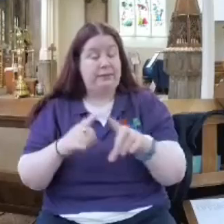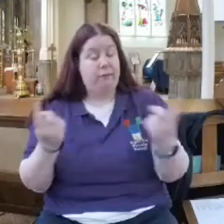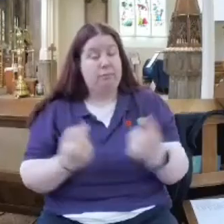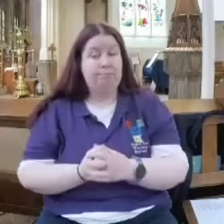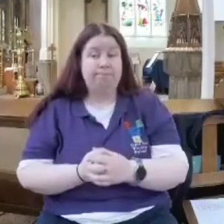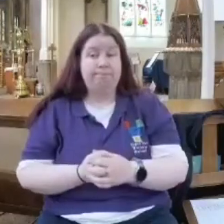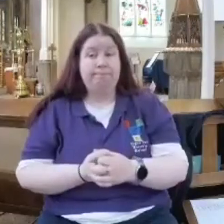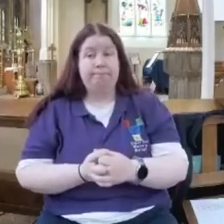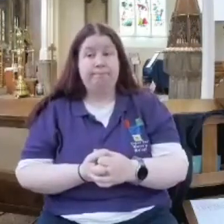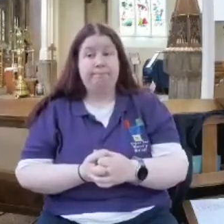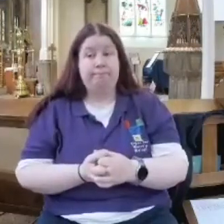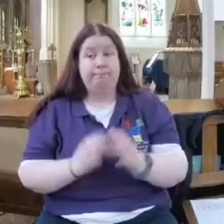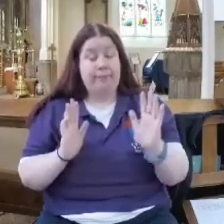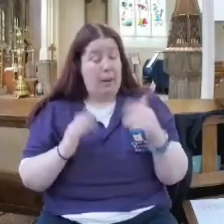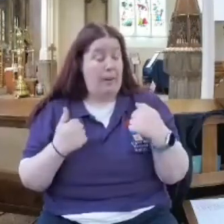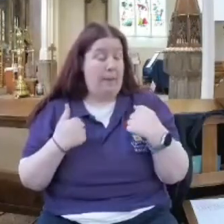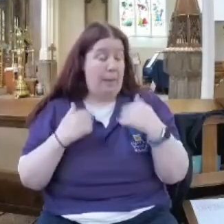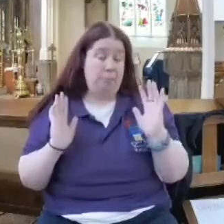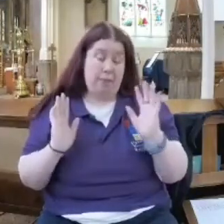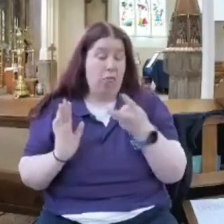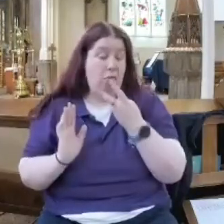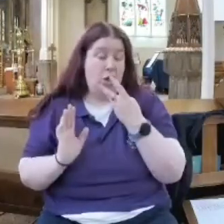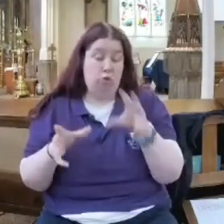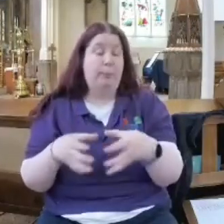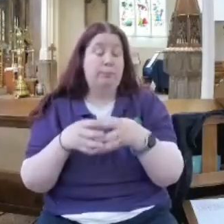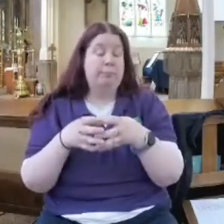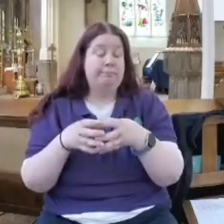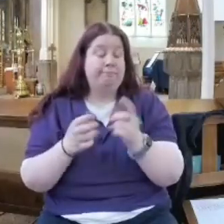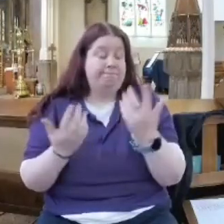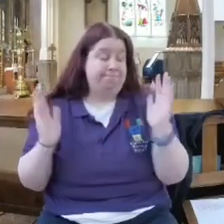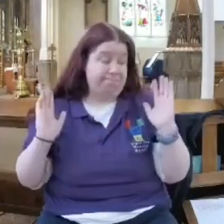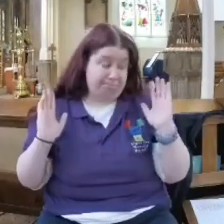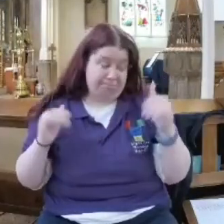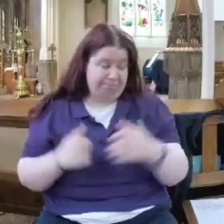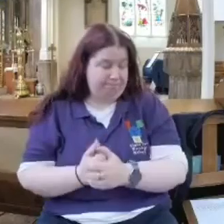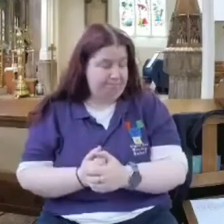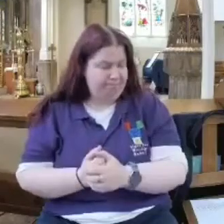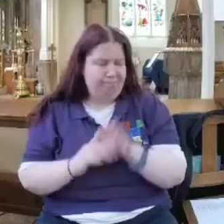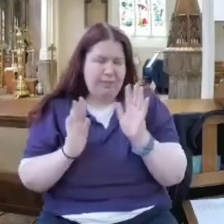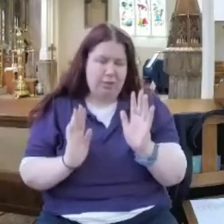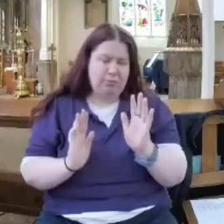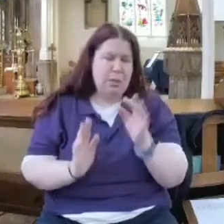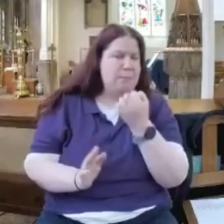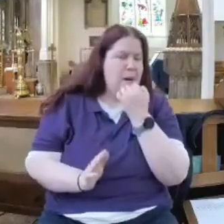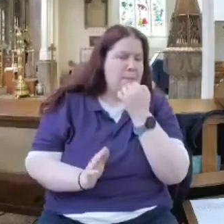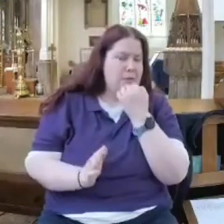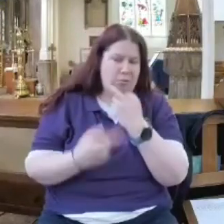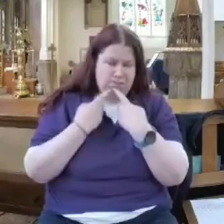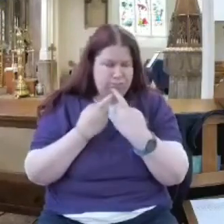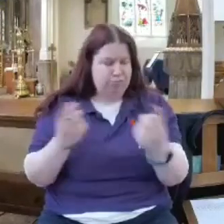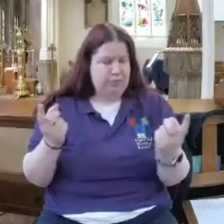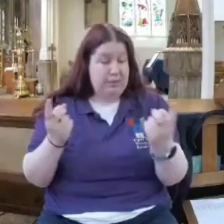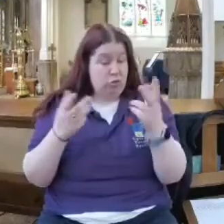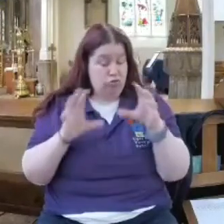I'll pin my colours to the mast. I belong in that third group. Now let's get some numbers. Now there's a